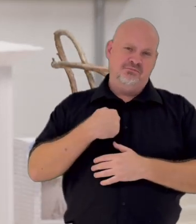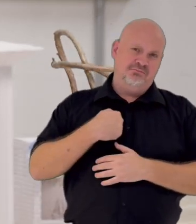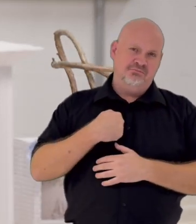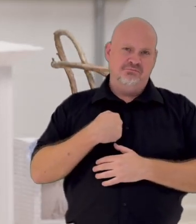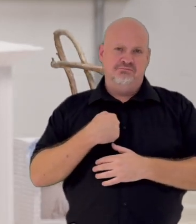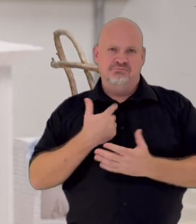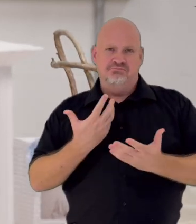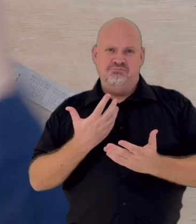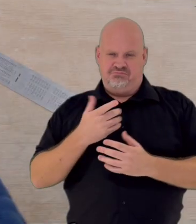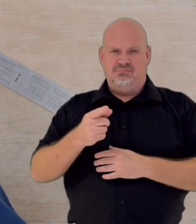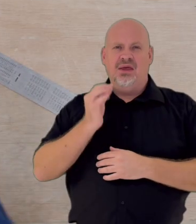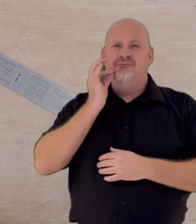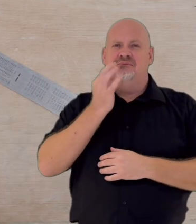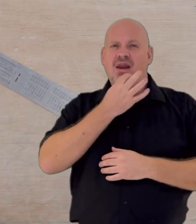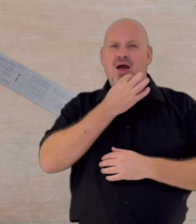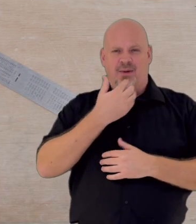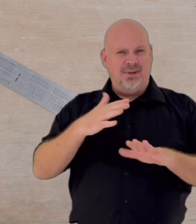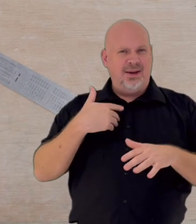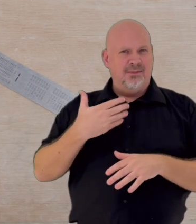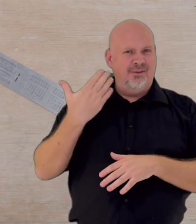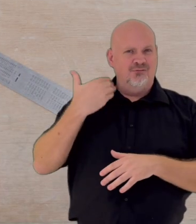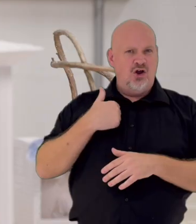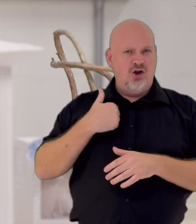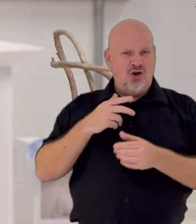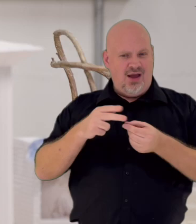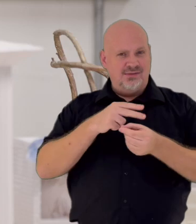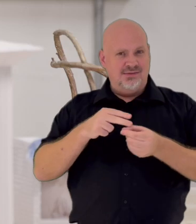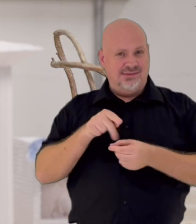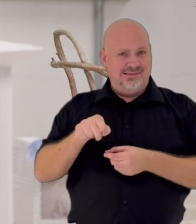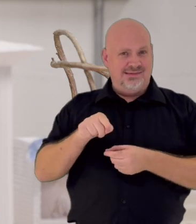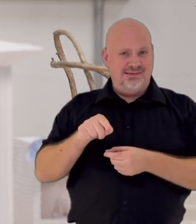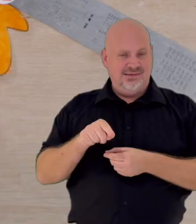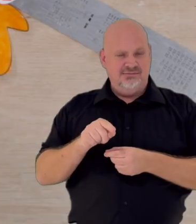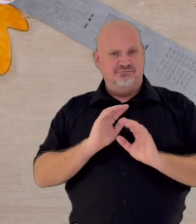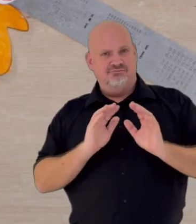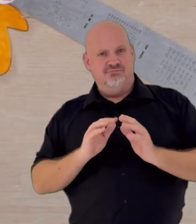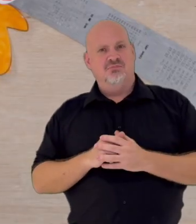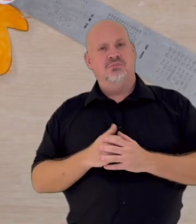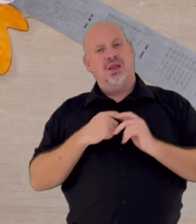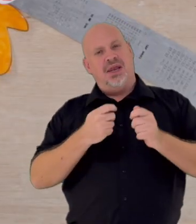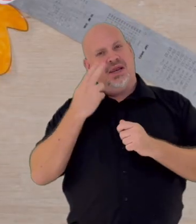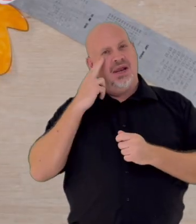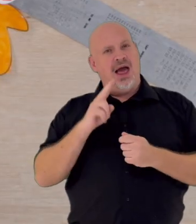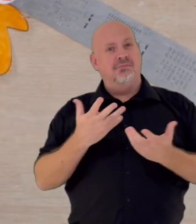these flowers that I've cut out before, and then it needs a name, so I'm going to call it